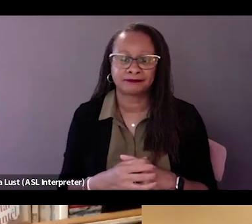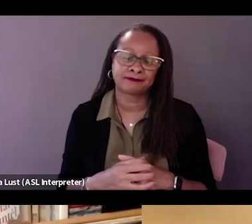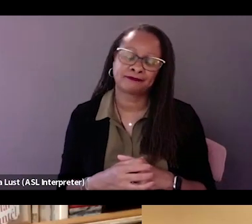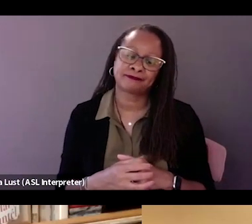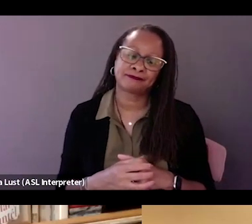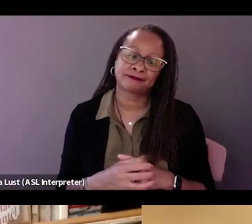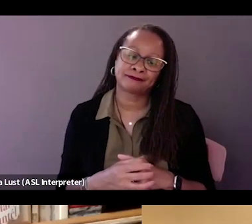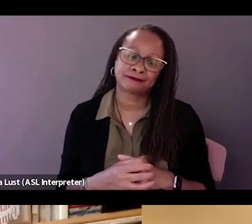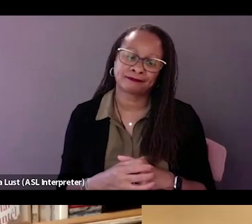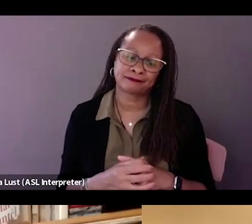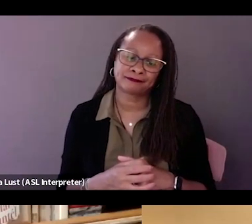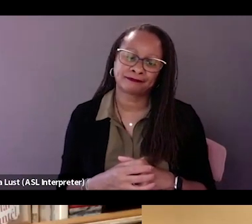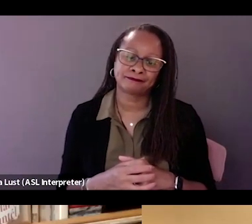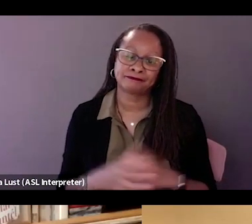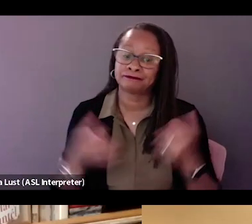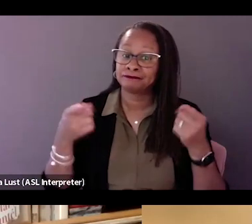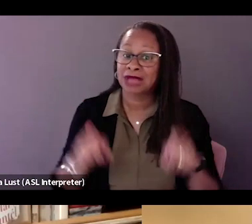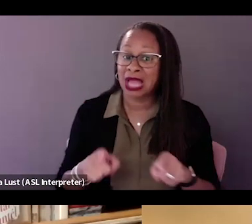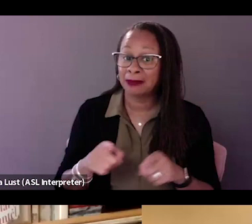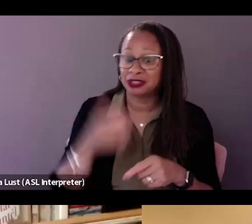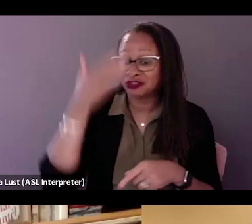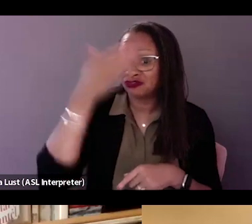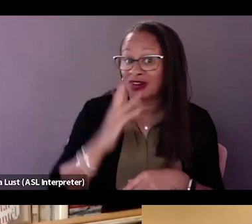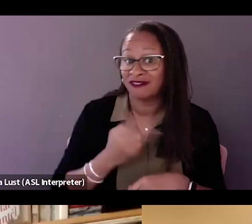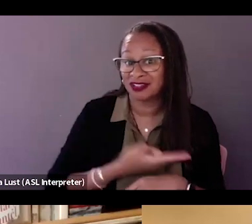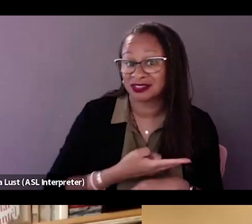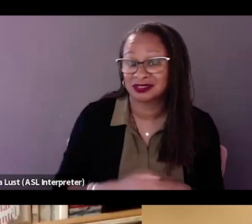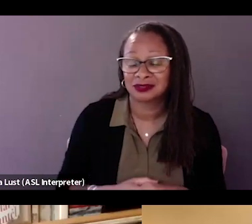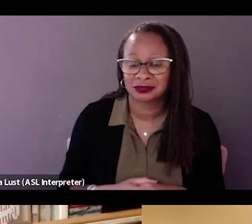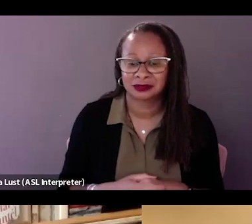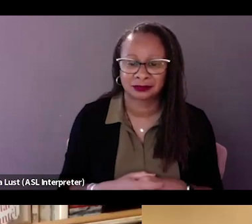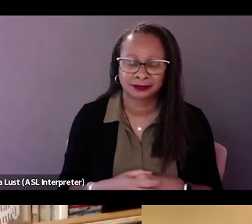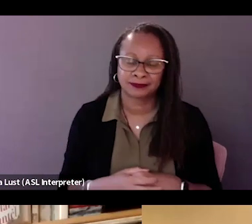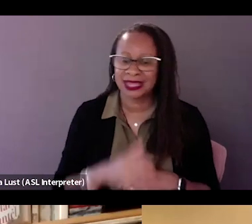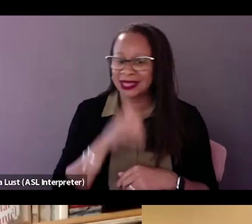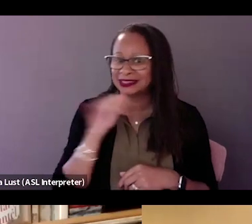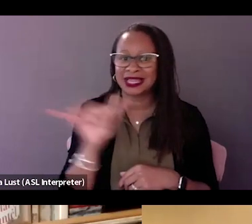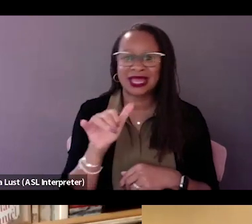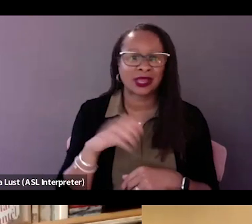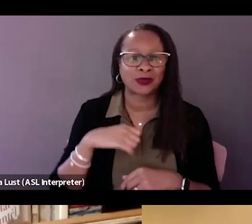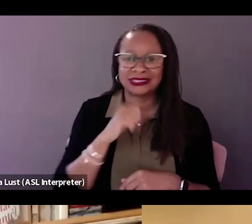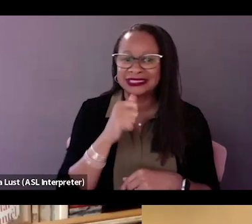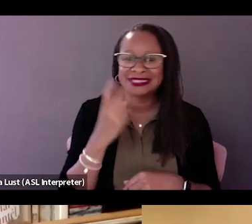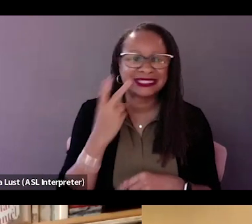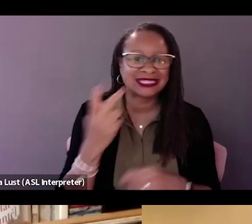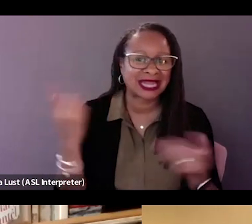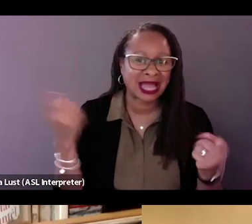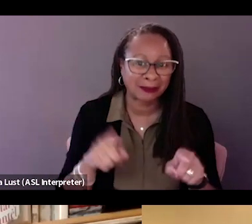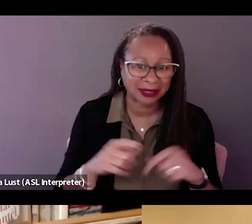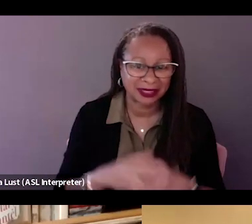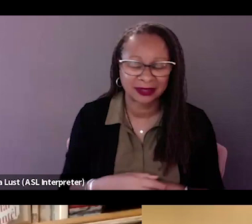We It happened right before us. It's not like we didn't see this coming, we didn't see this